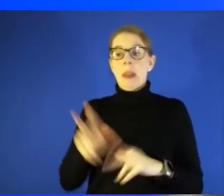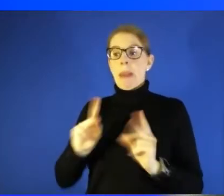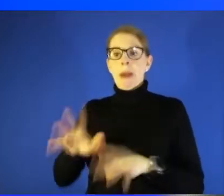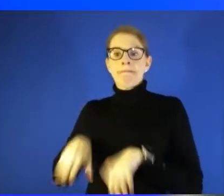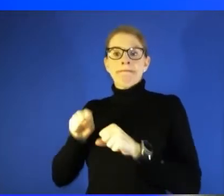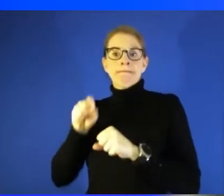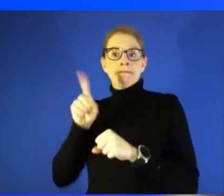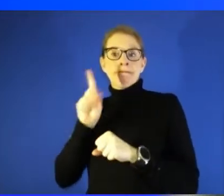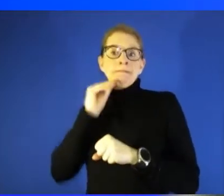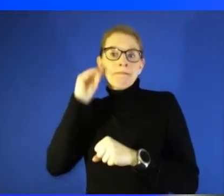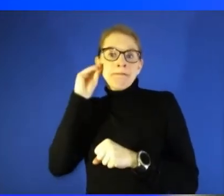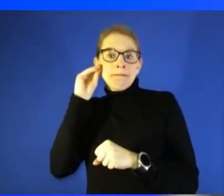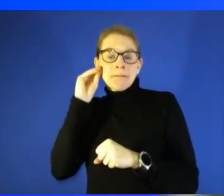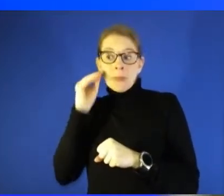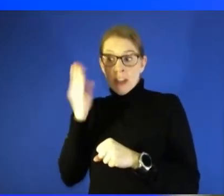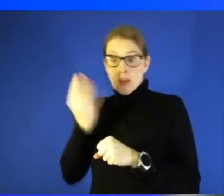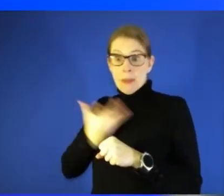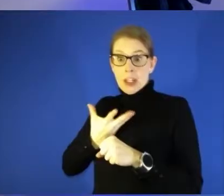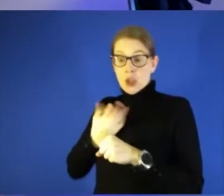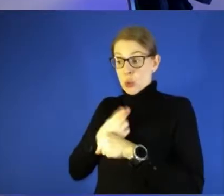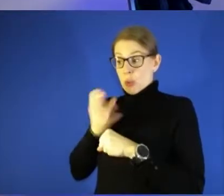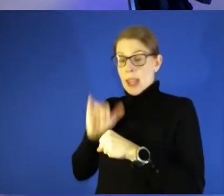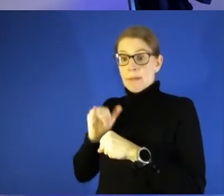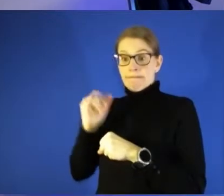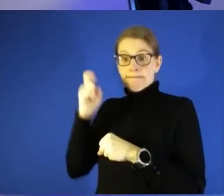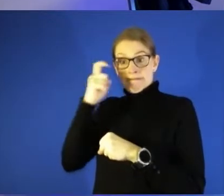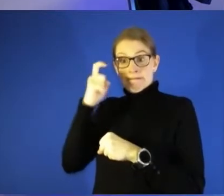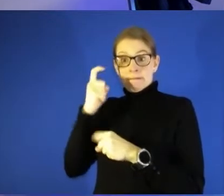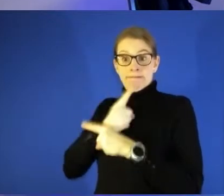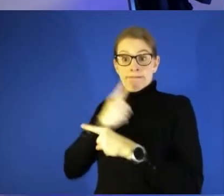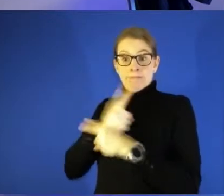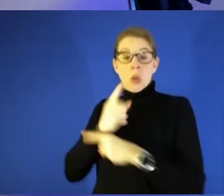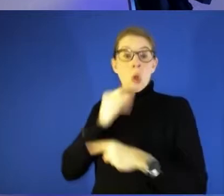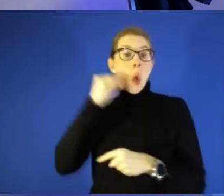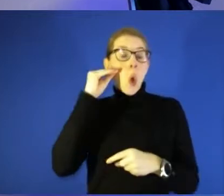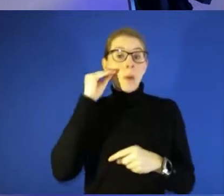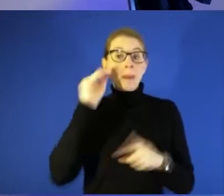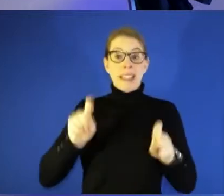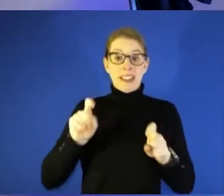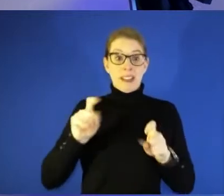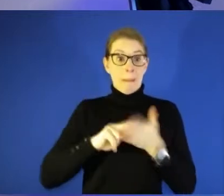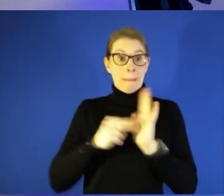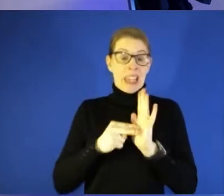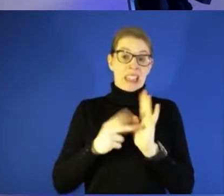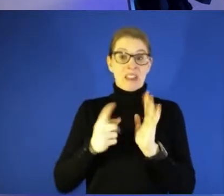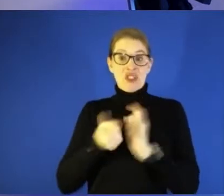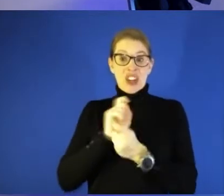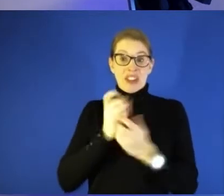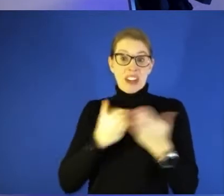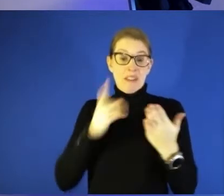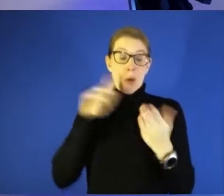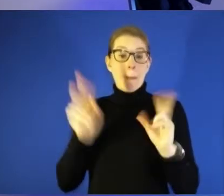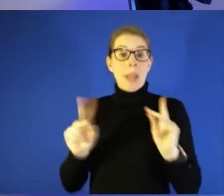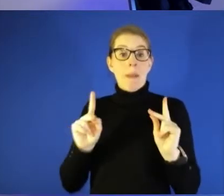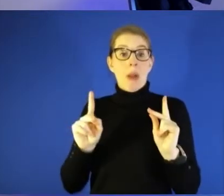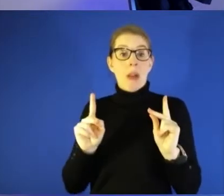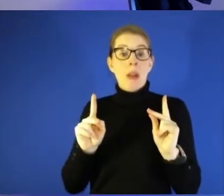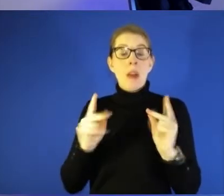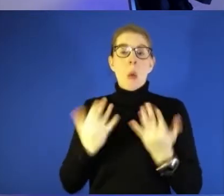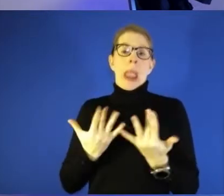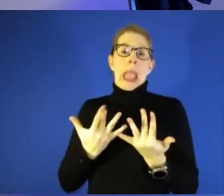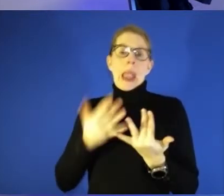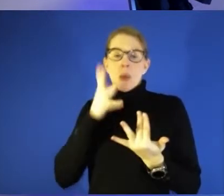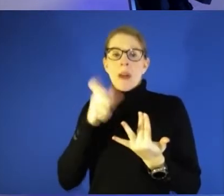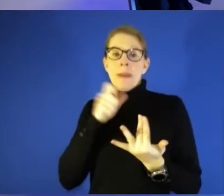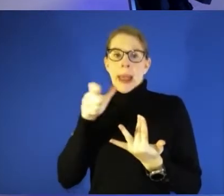and using that information wisely, that's great. So is the home test like a game changer? As far as for people who just say, I'm going to wait it out, I'm not going to go get the